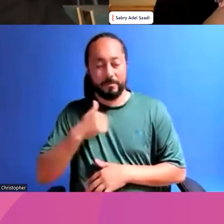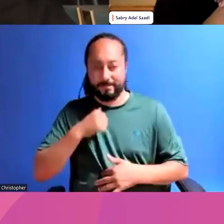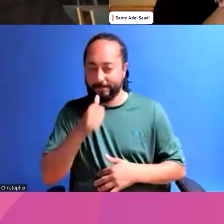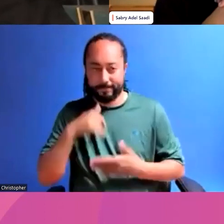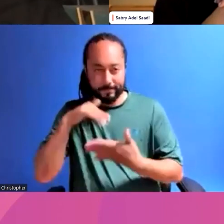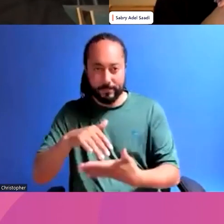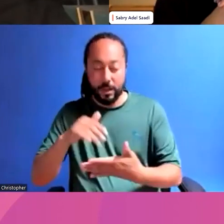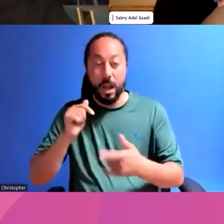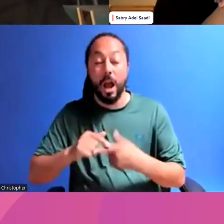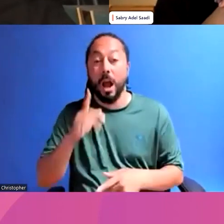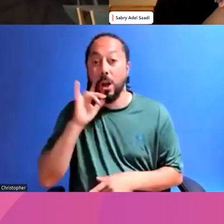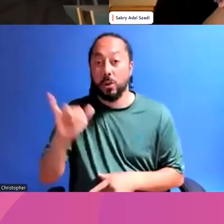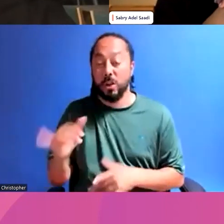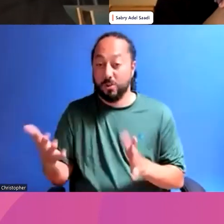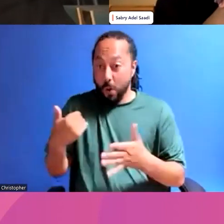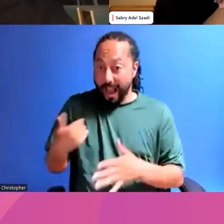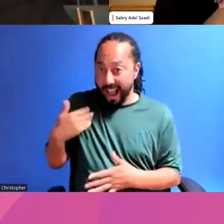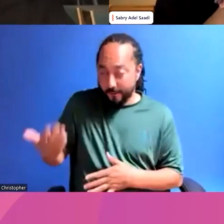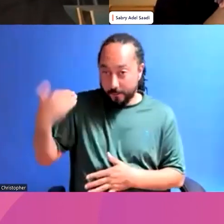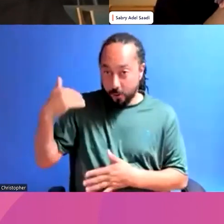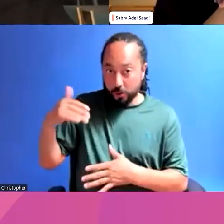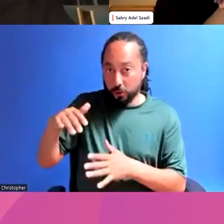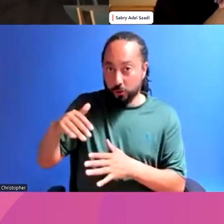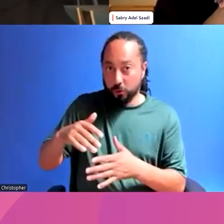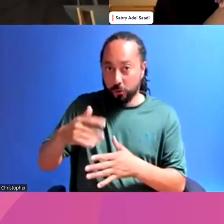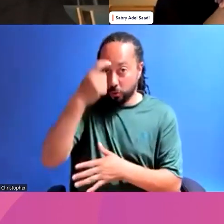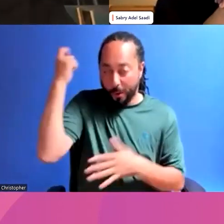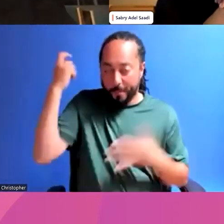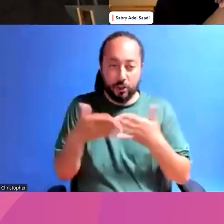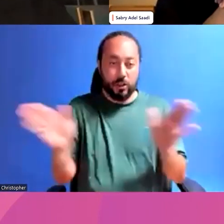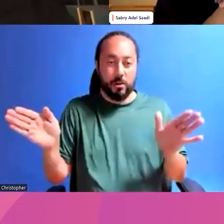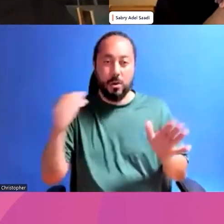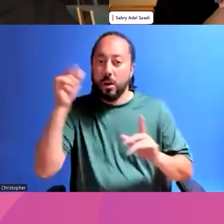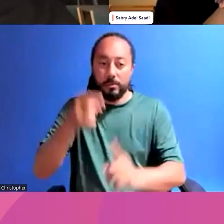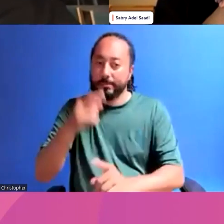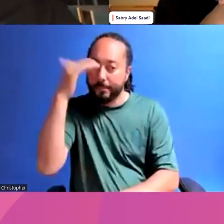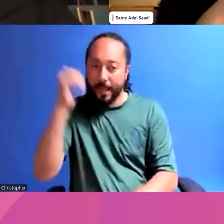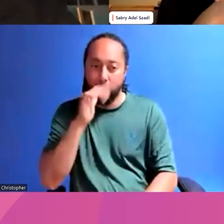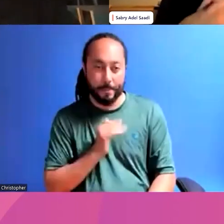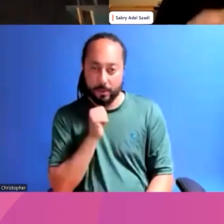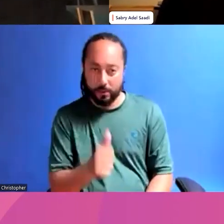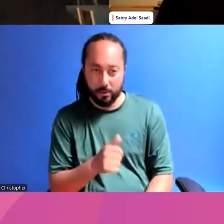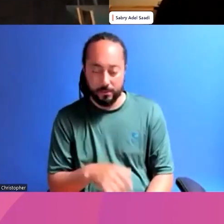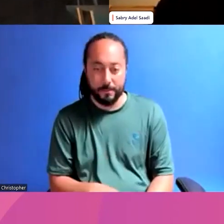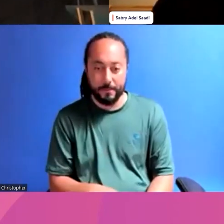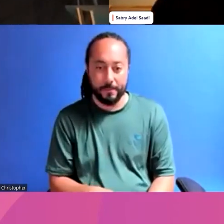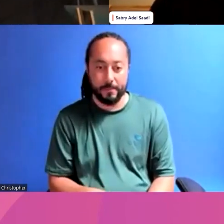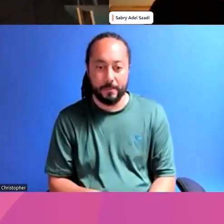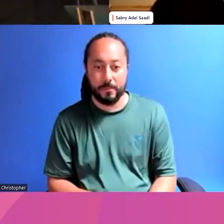kind of past trauma in general, not specific to Black women. And so how that will